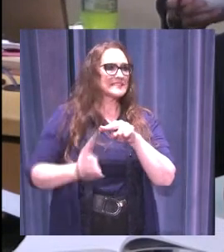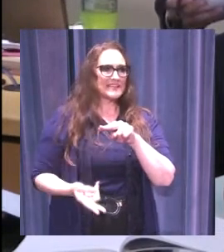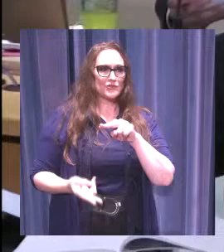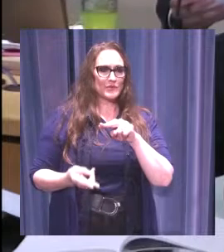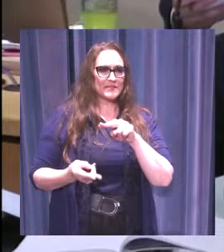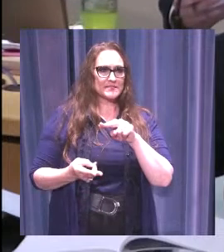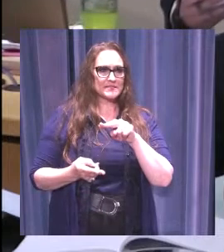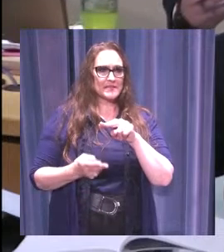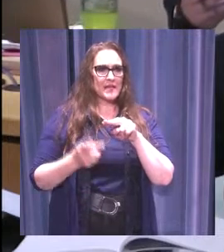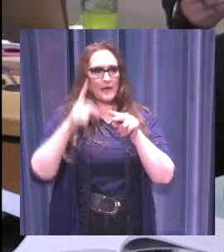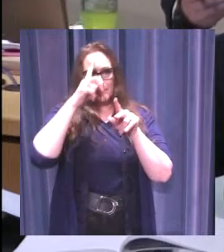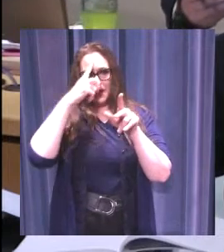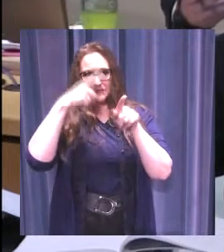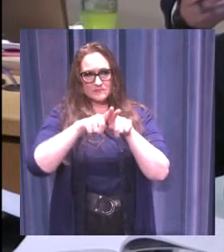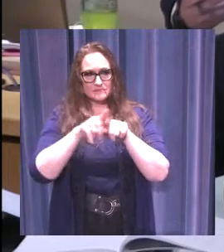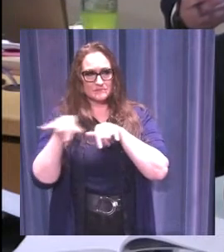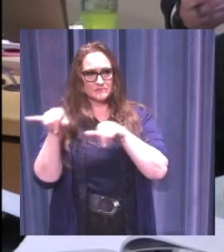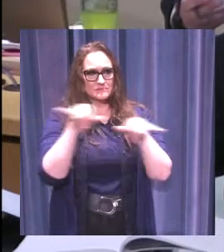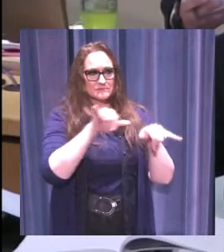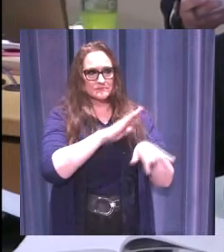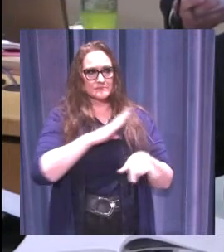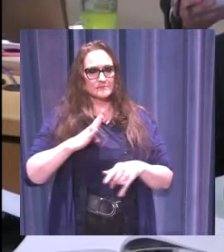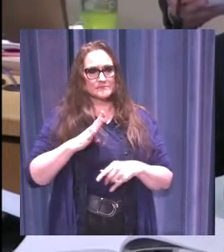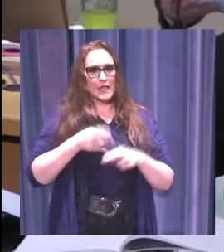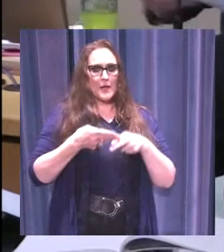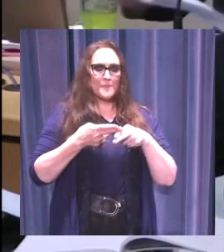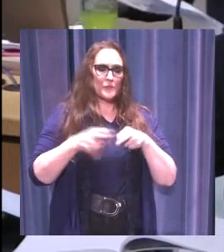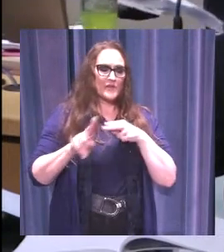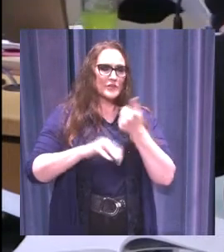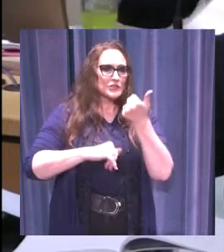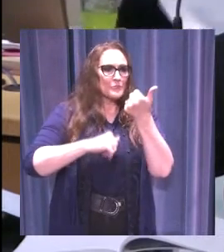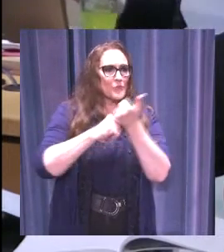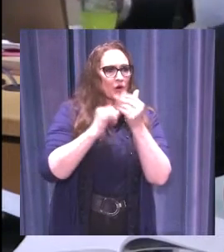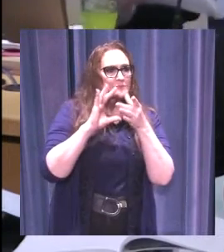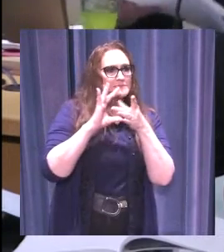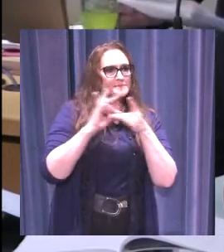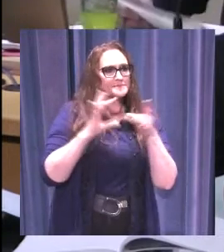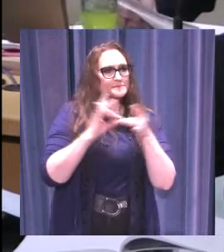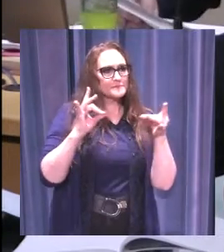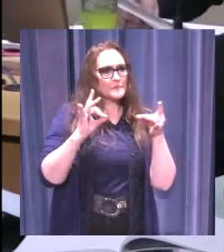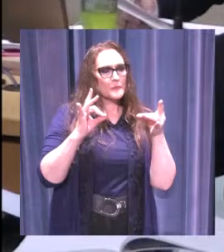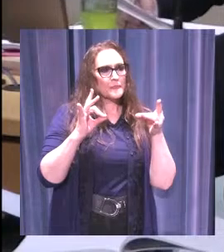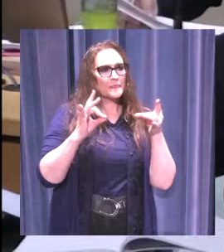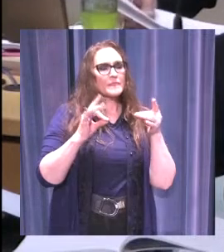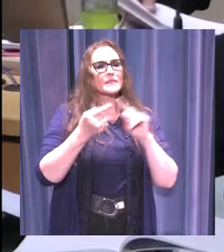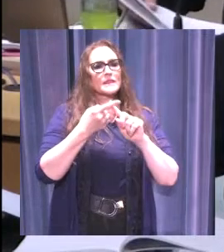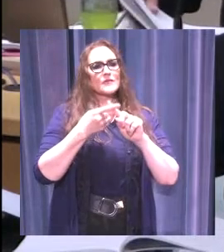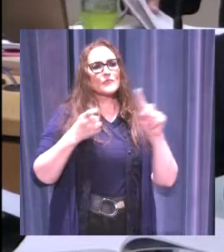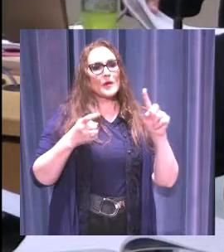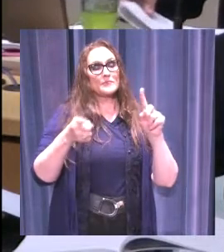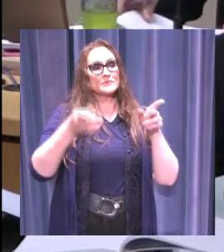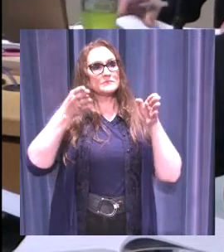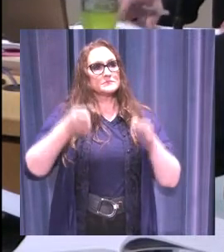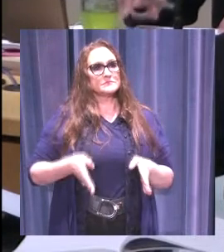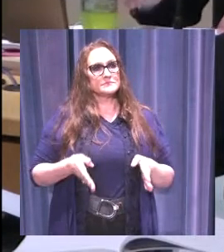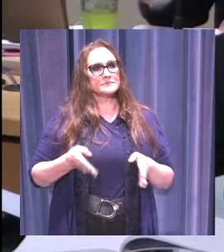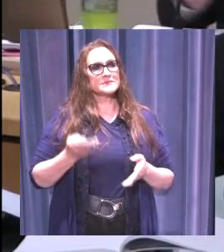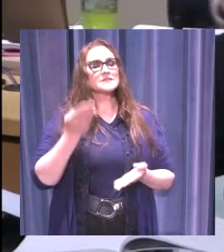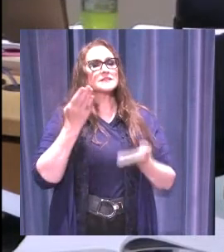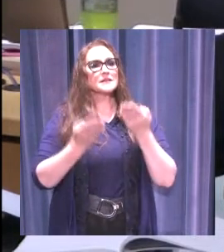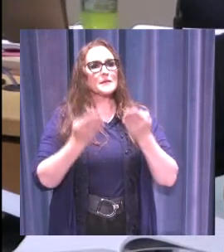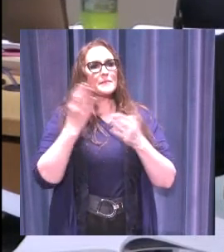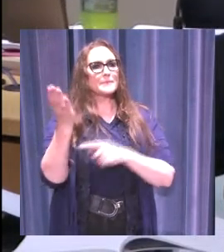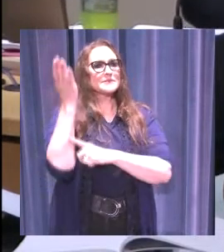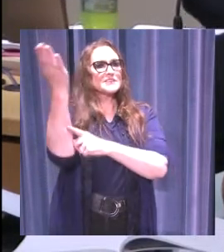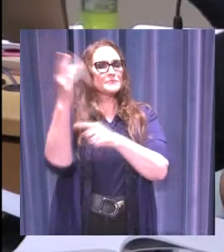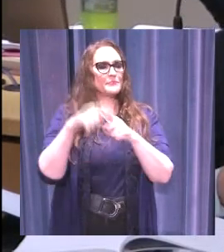by consent of the board. A brief supporting the remark made by the citizen may be submitted